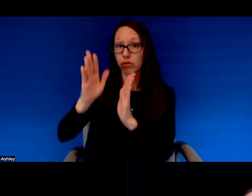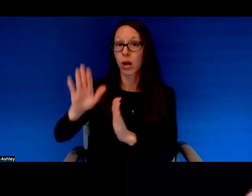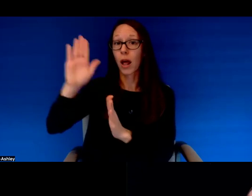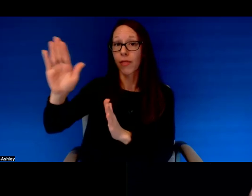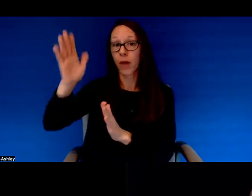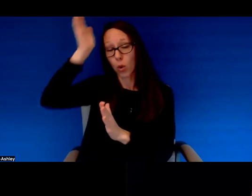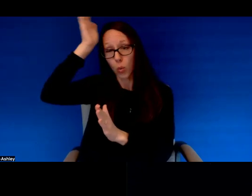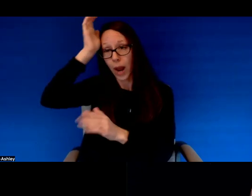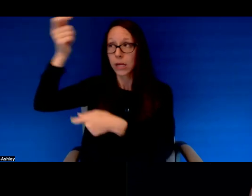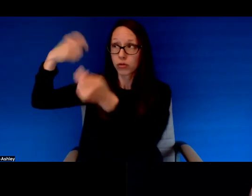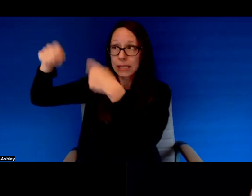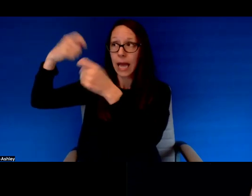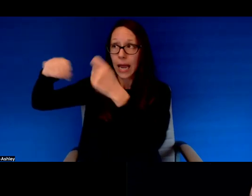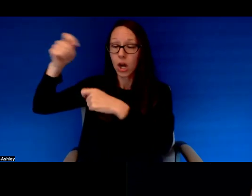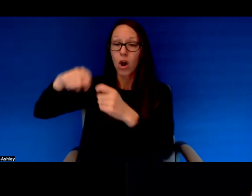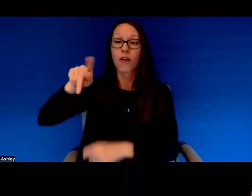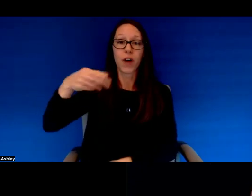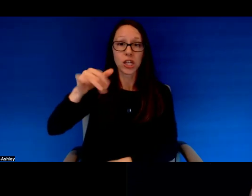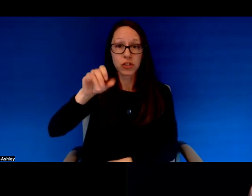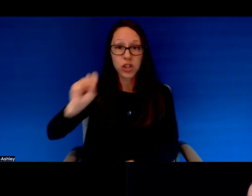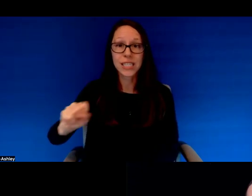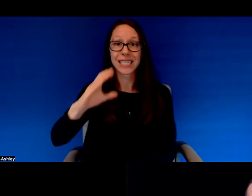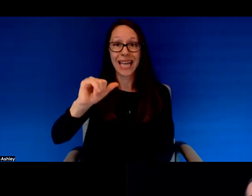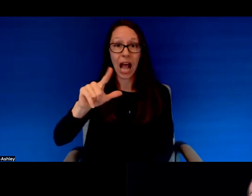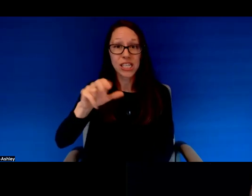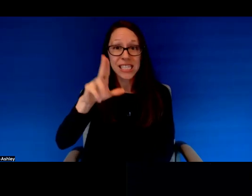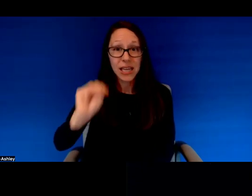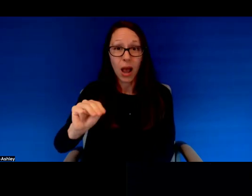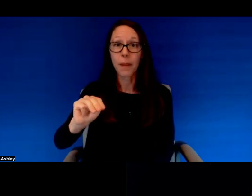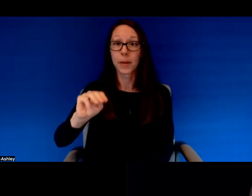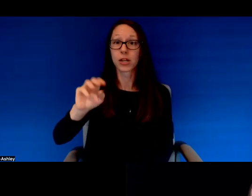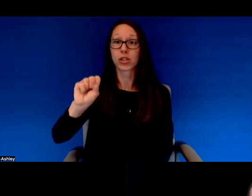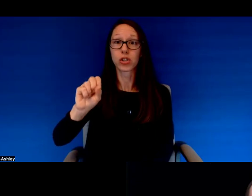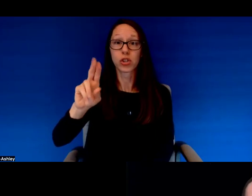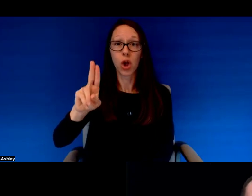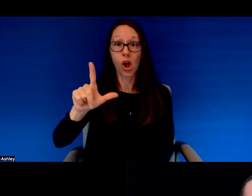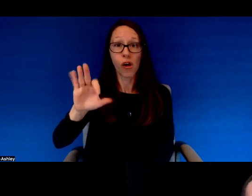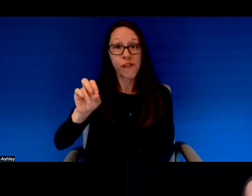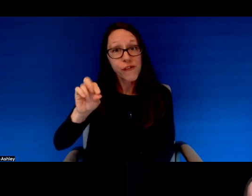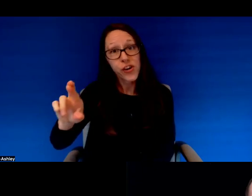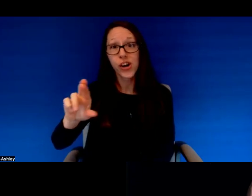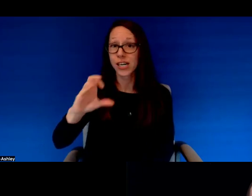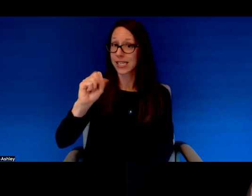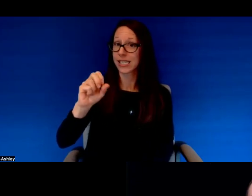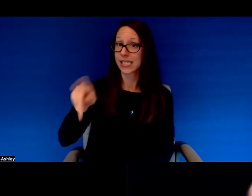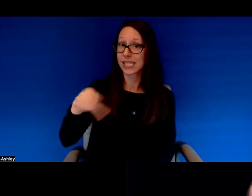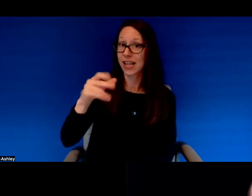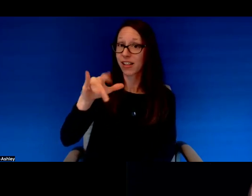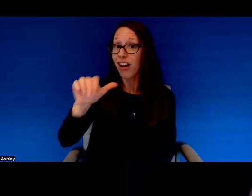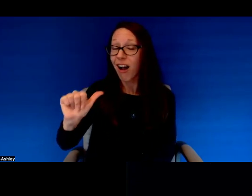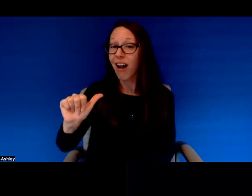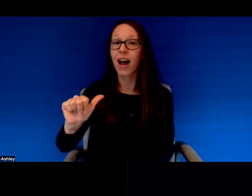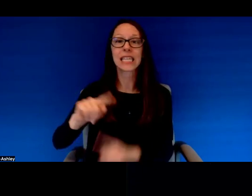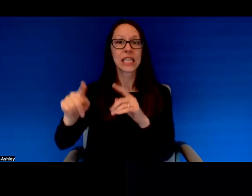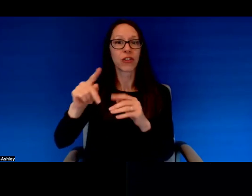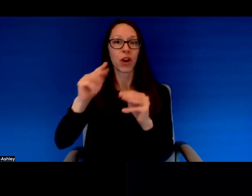has phosphorus, calcium, sulfur, silica, all kinds of yummy vitamins and minerals and nutrients that